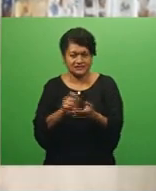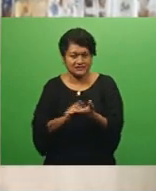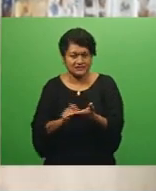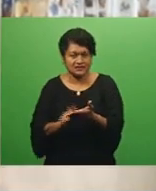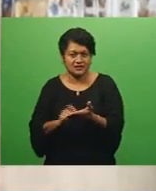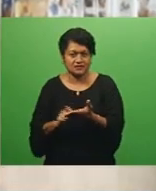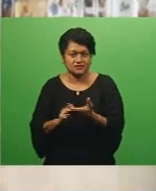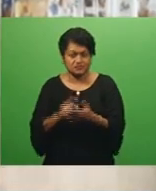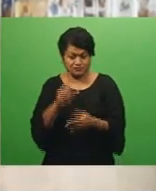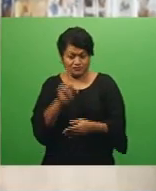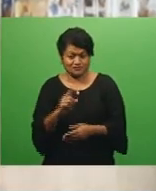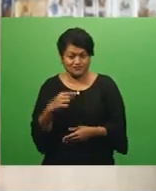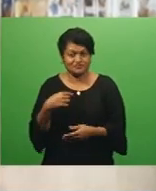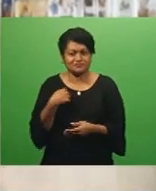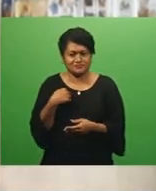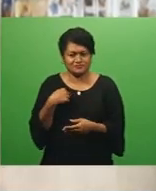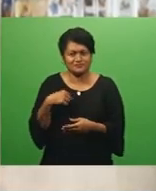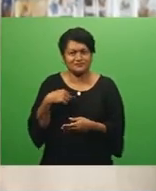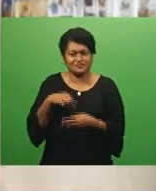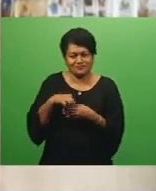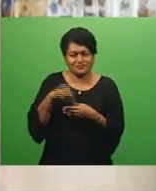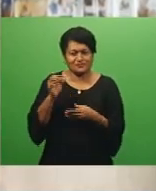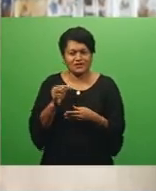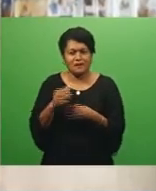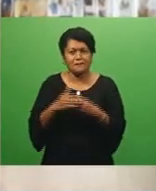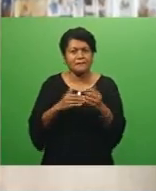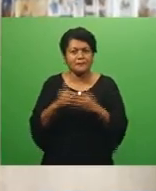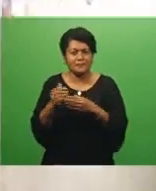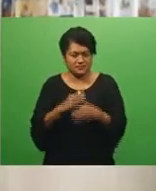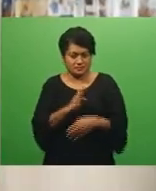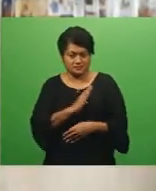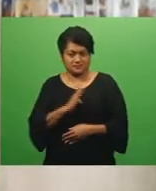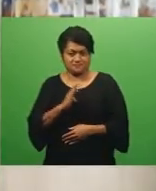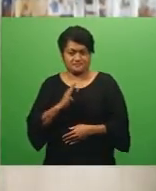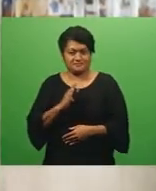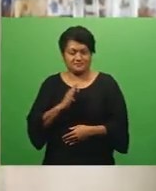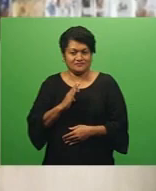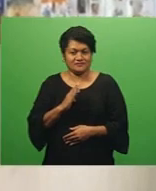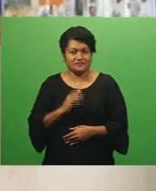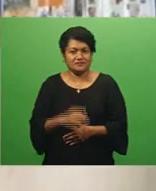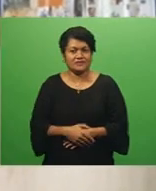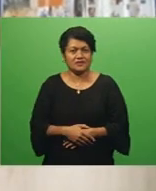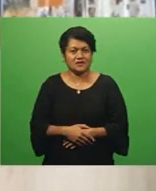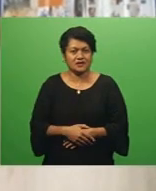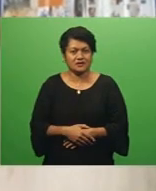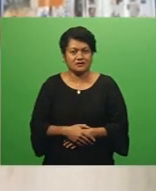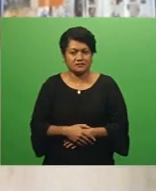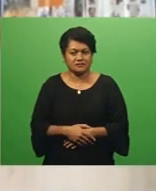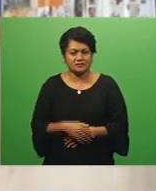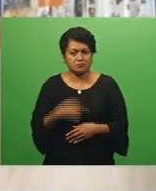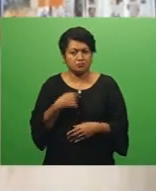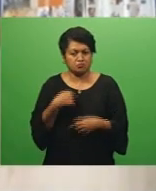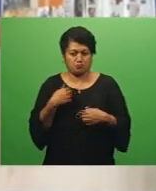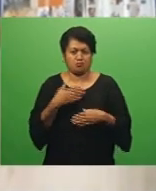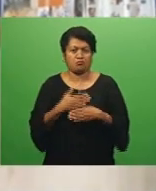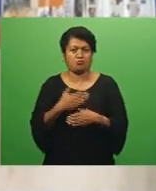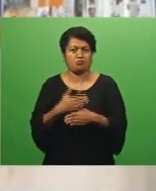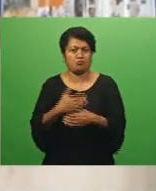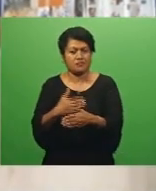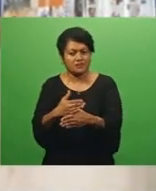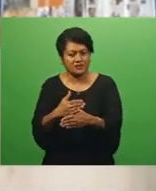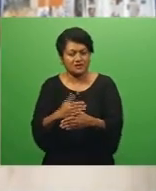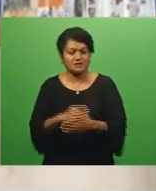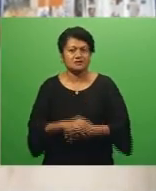today by the management board. Their confidence in my ability to take over from a very